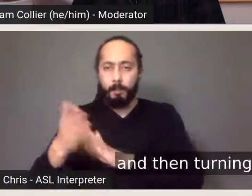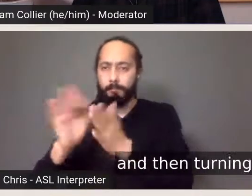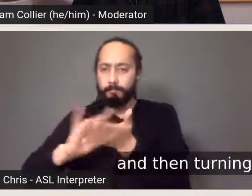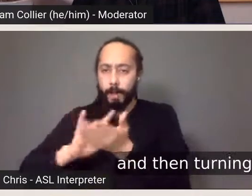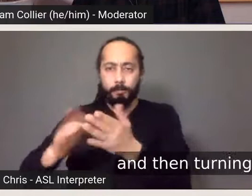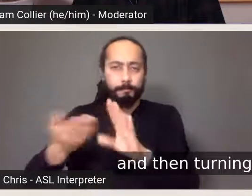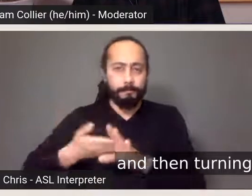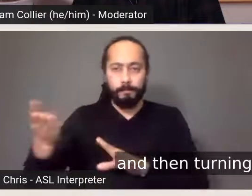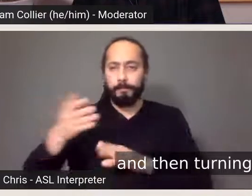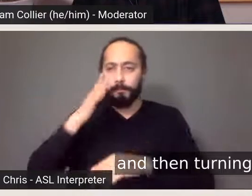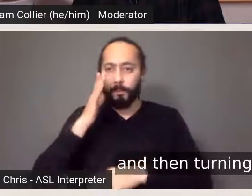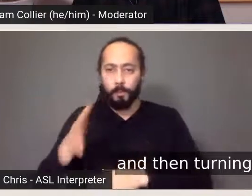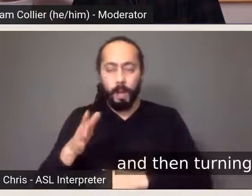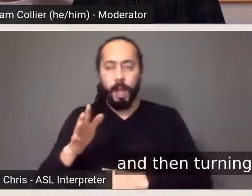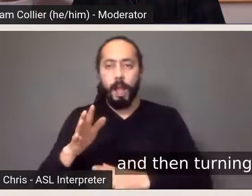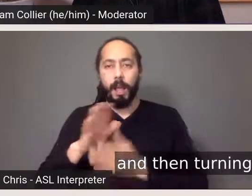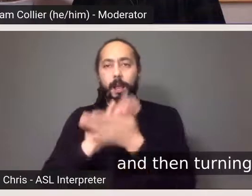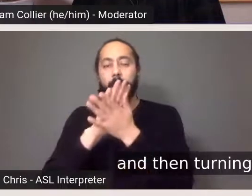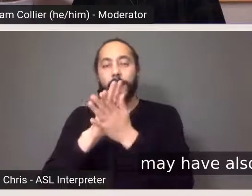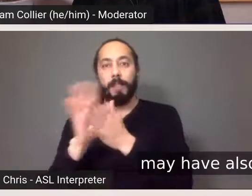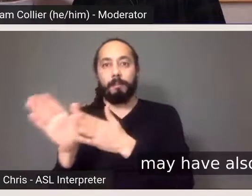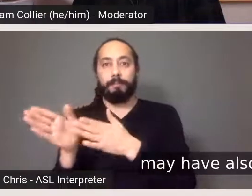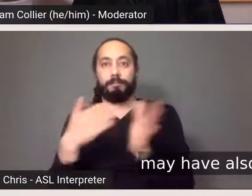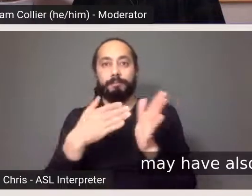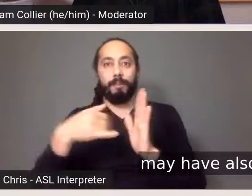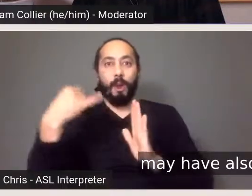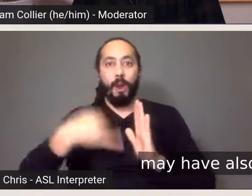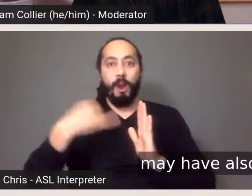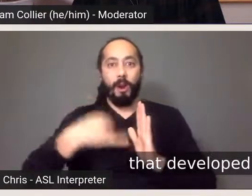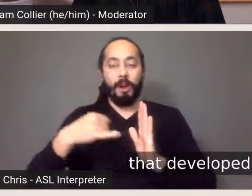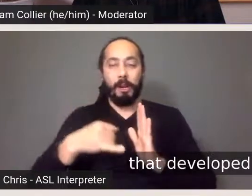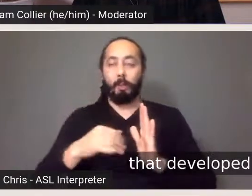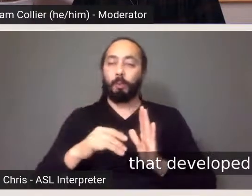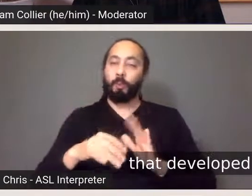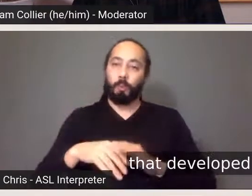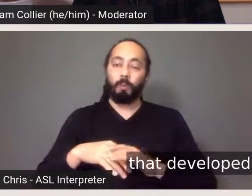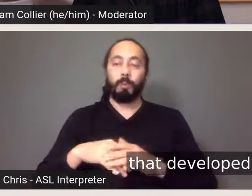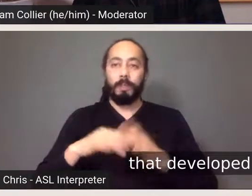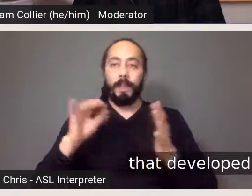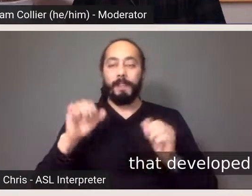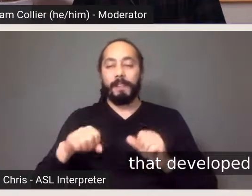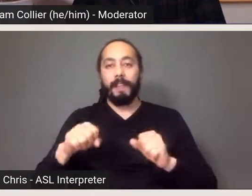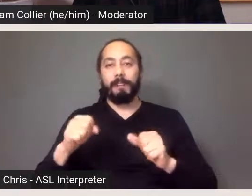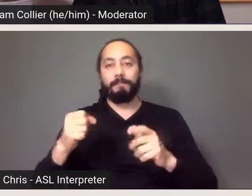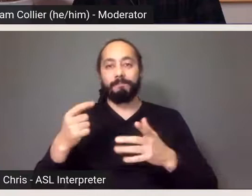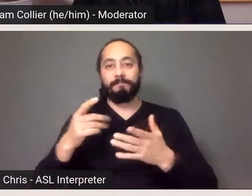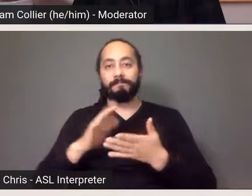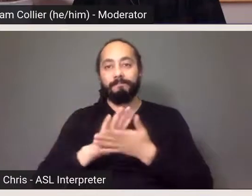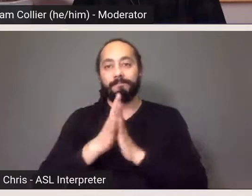and then turning to the creative arts may have also been something that developed an affinity for him.